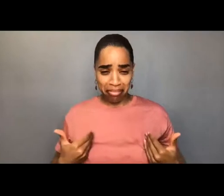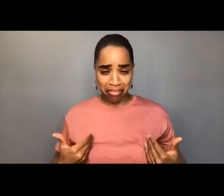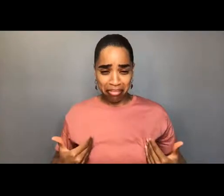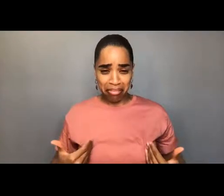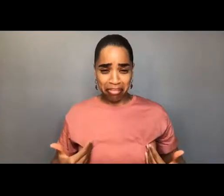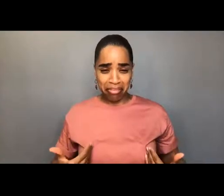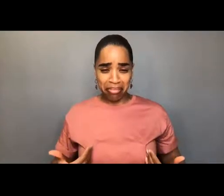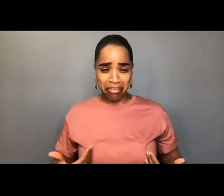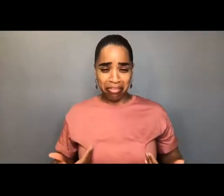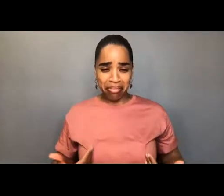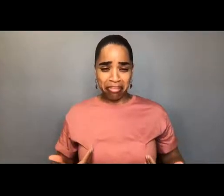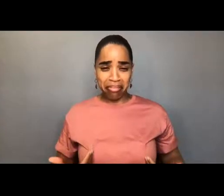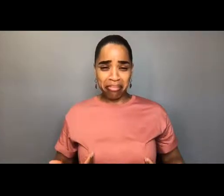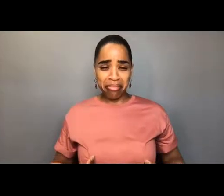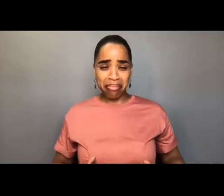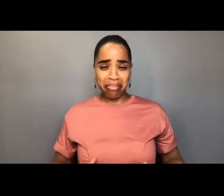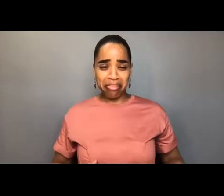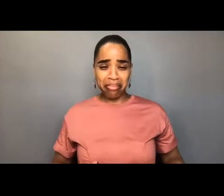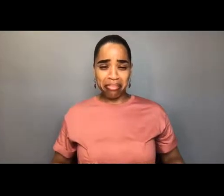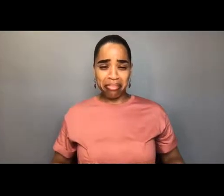I get like this every